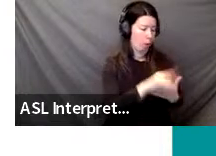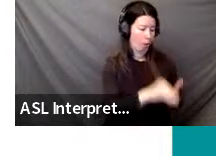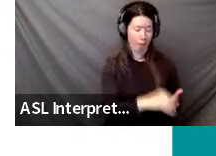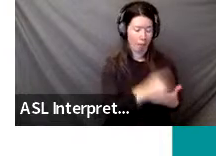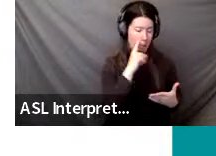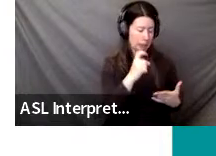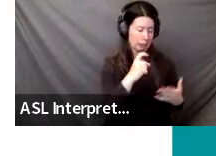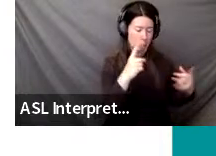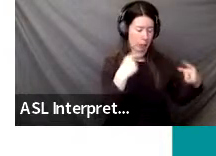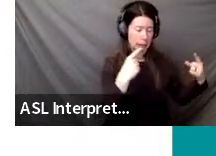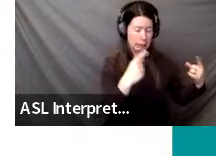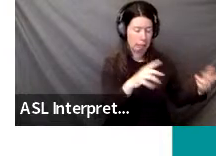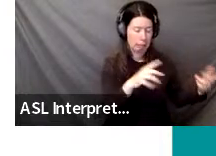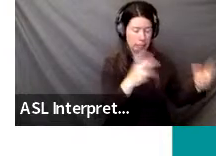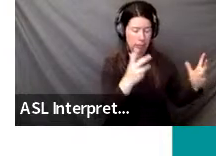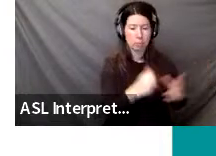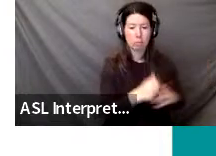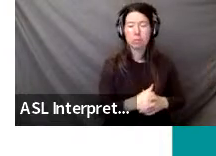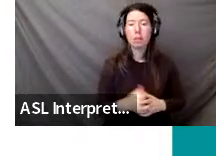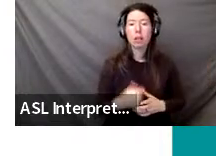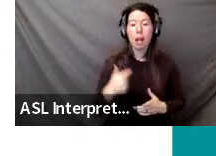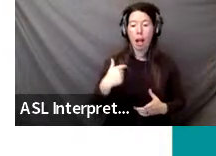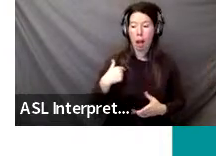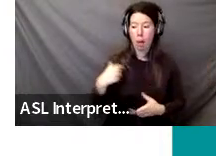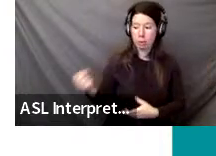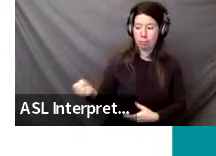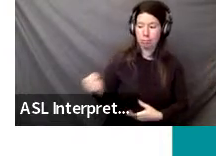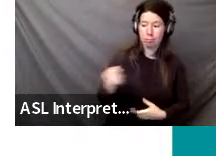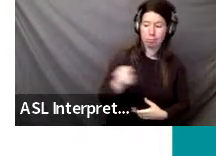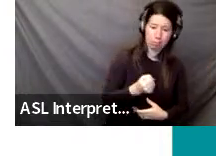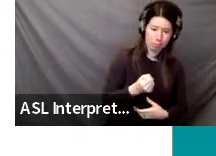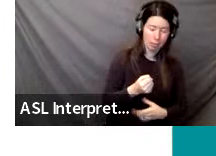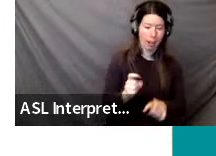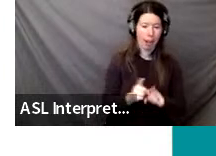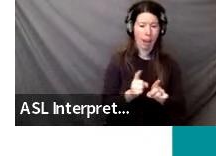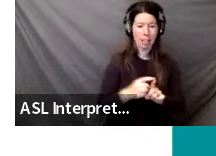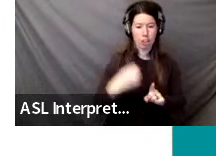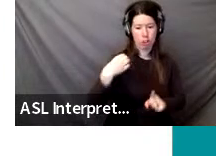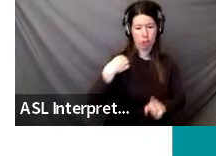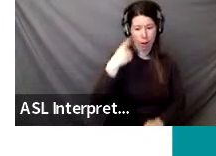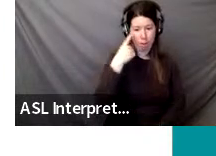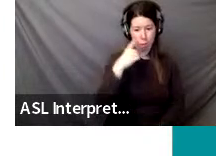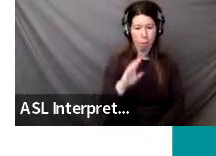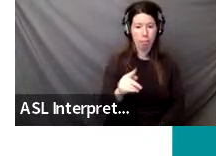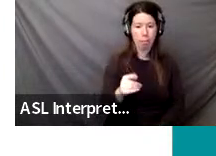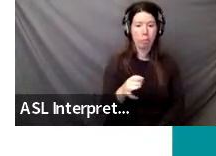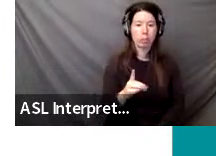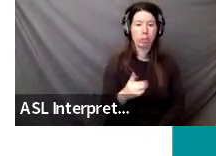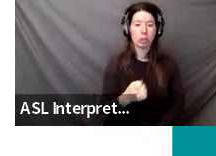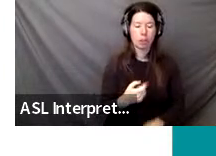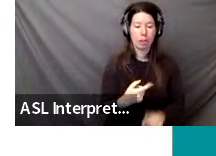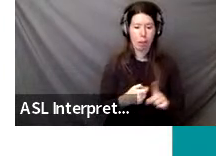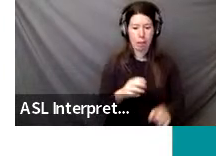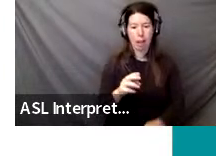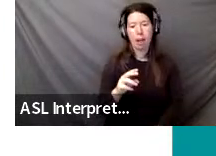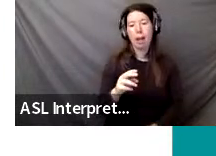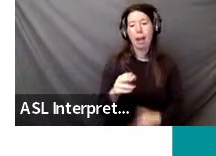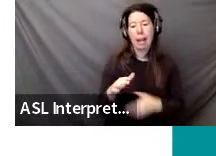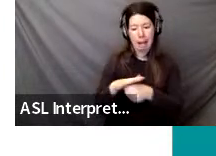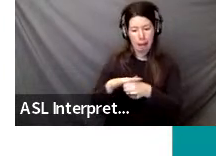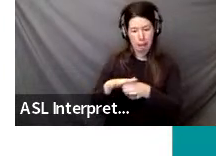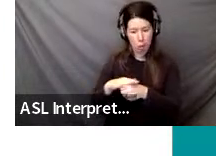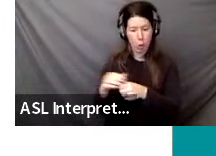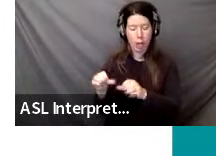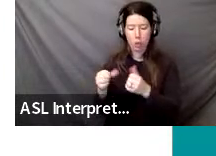I was originally brought in as chair of the Bridgeton Neighborhood Association to represent North Portland neighborhoods. I'm no longer chair